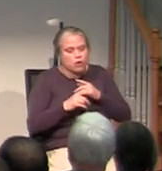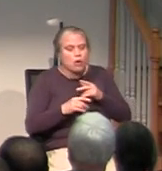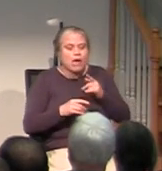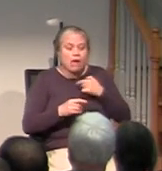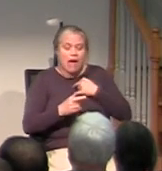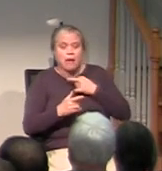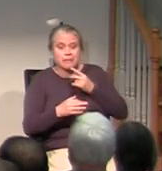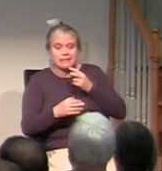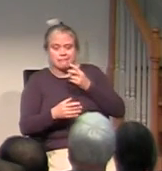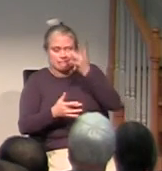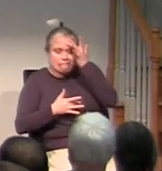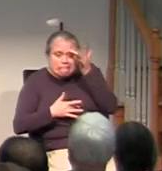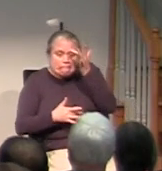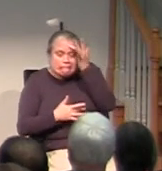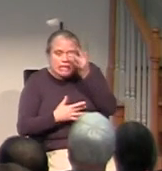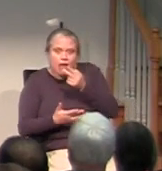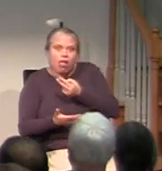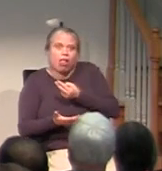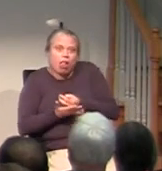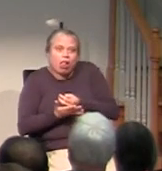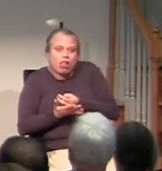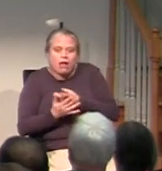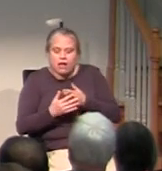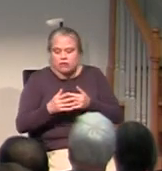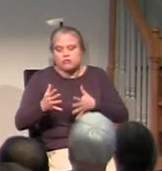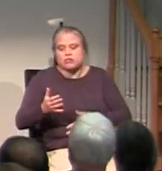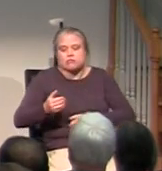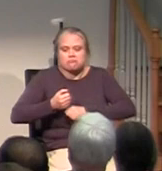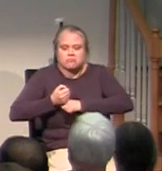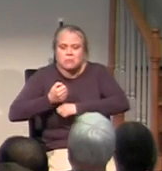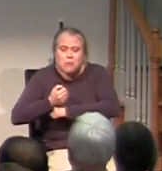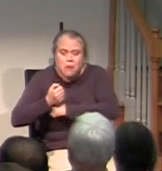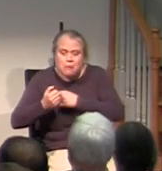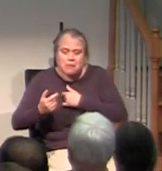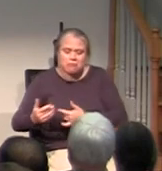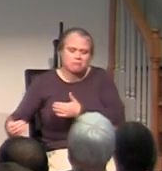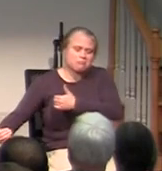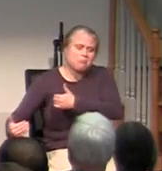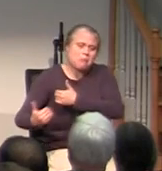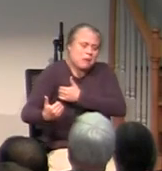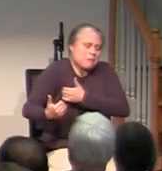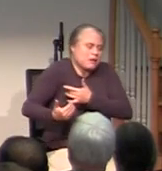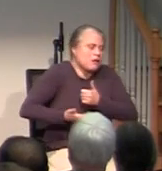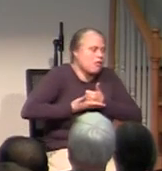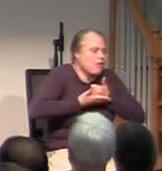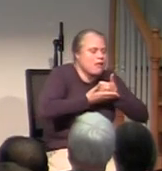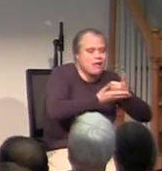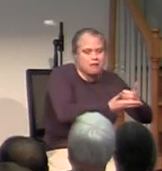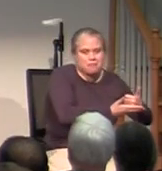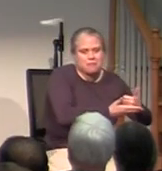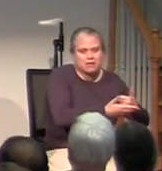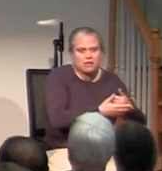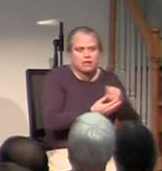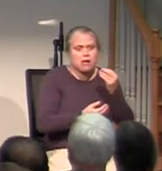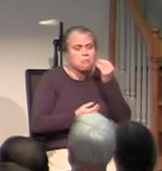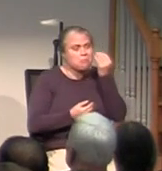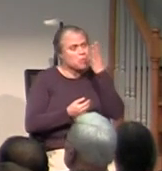sickness to do it. And His sustaining power would be with me. His everlasting arms were beneath me." It's a beautiful